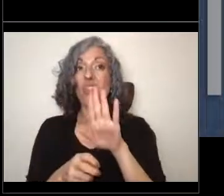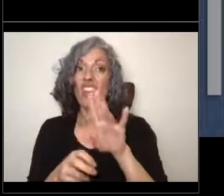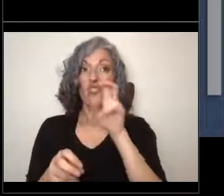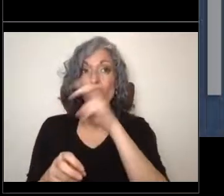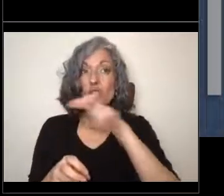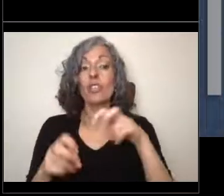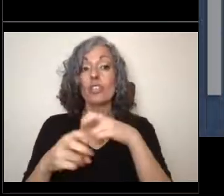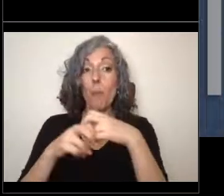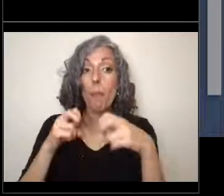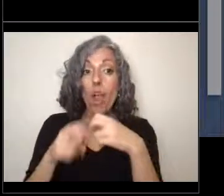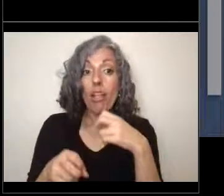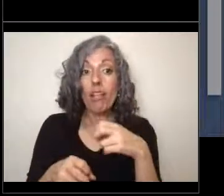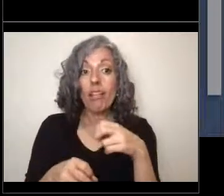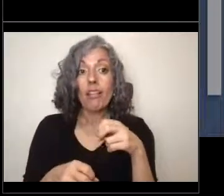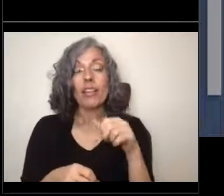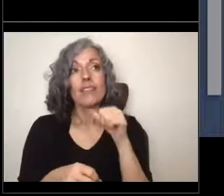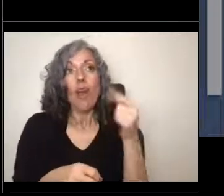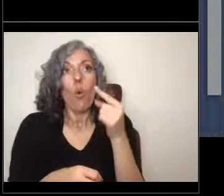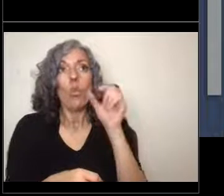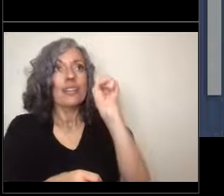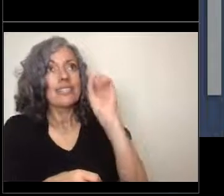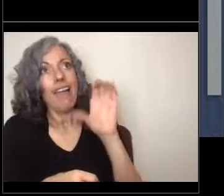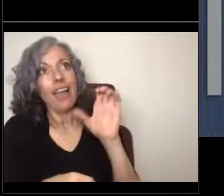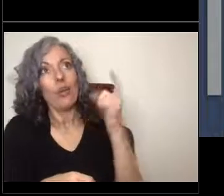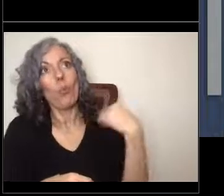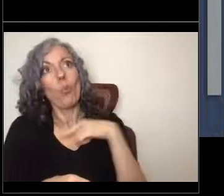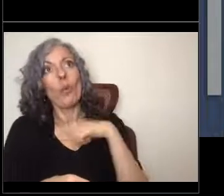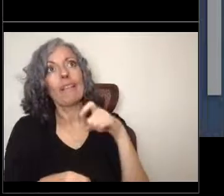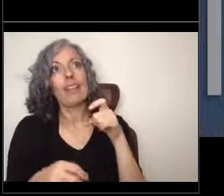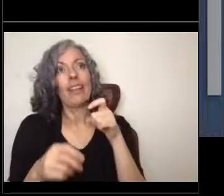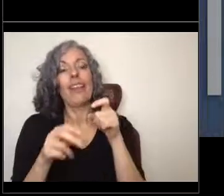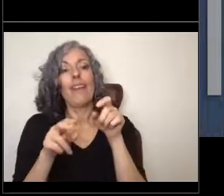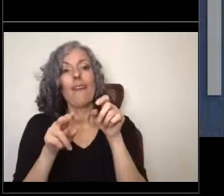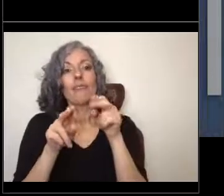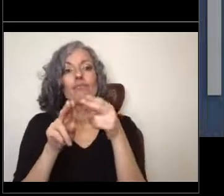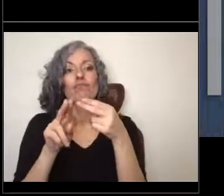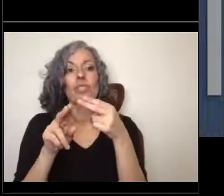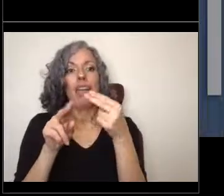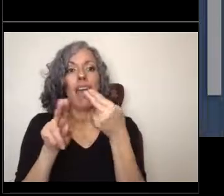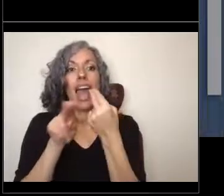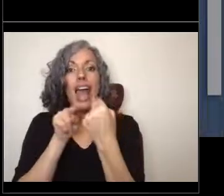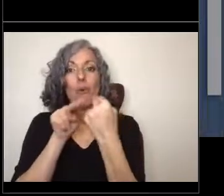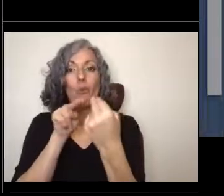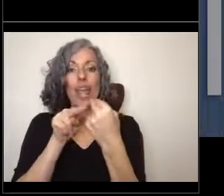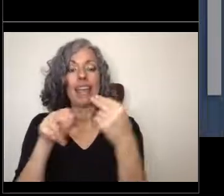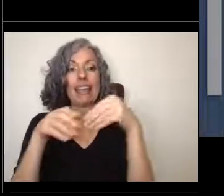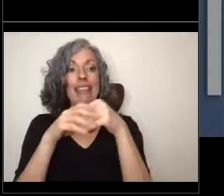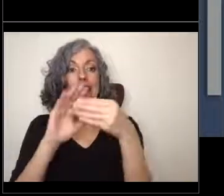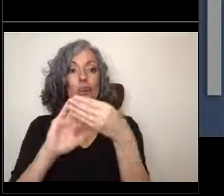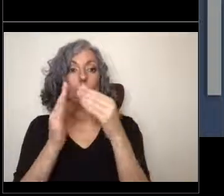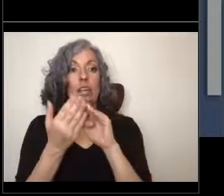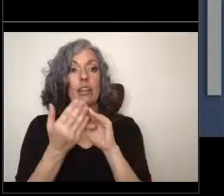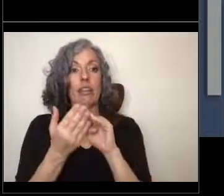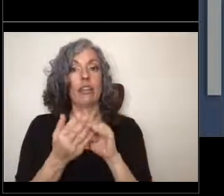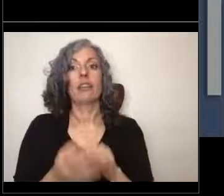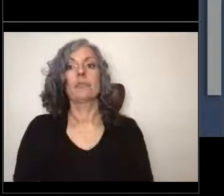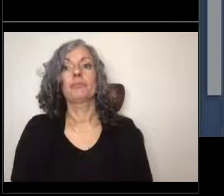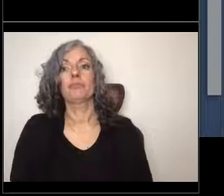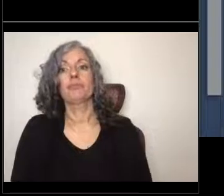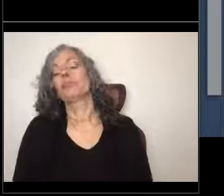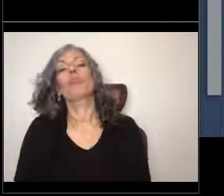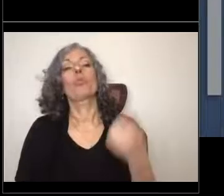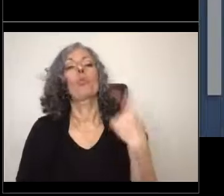Sacramento coming and saying, you need a freeway through your community. And similarly, you know, the same thing as I said in another item, you know, we need to